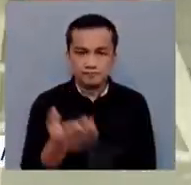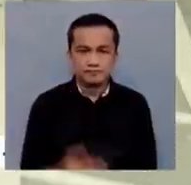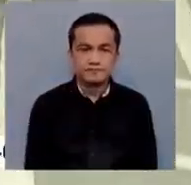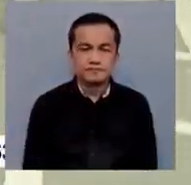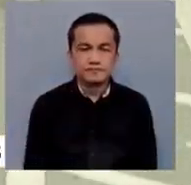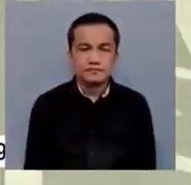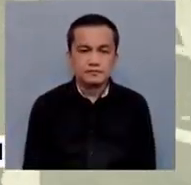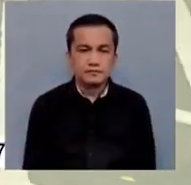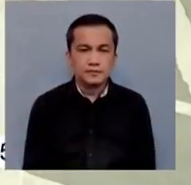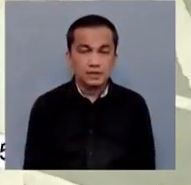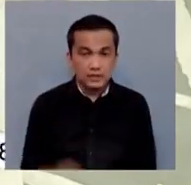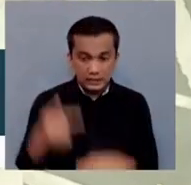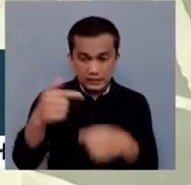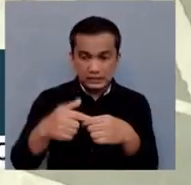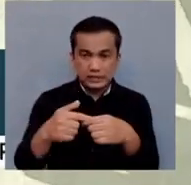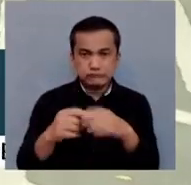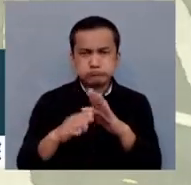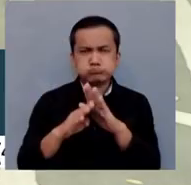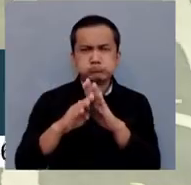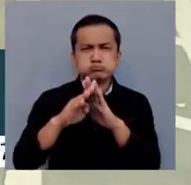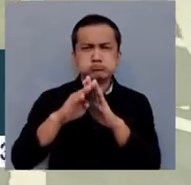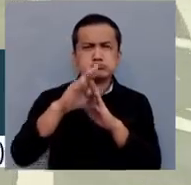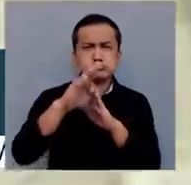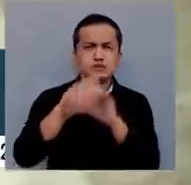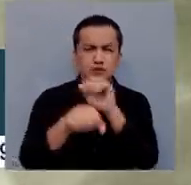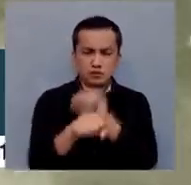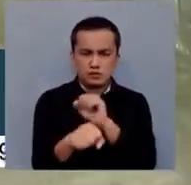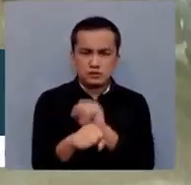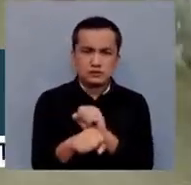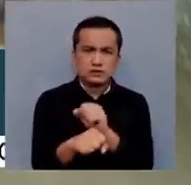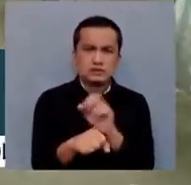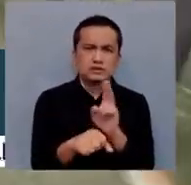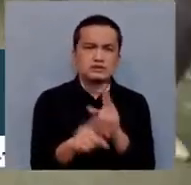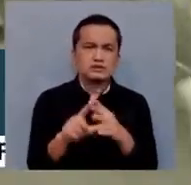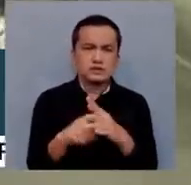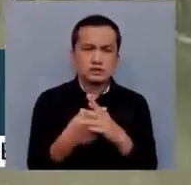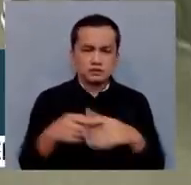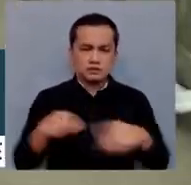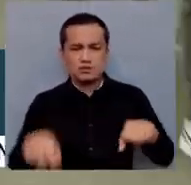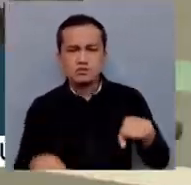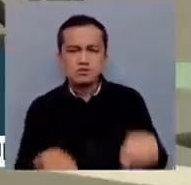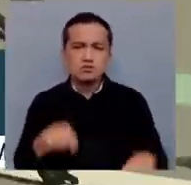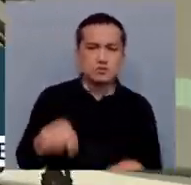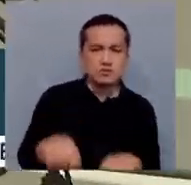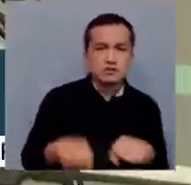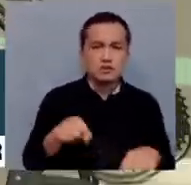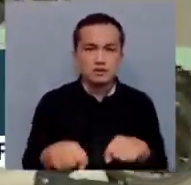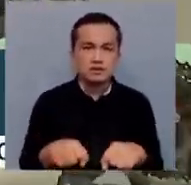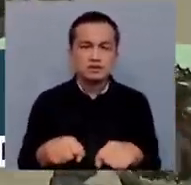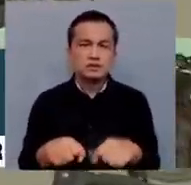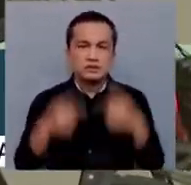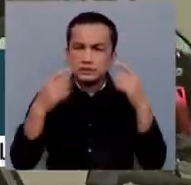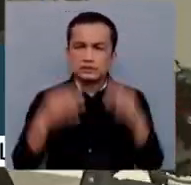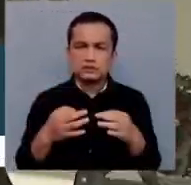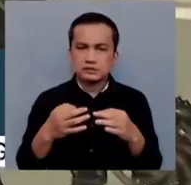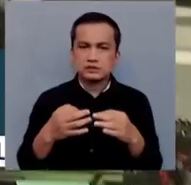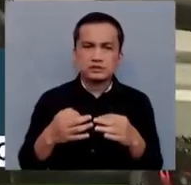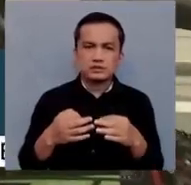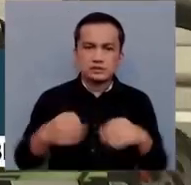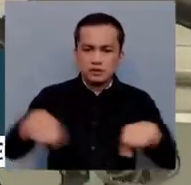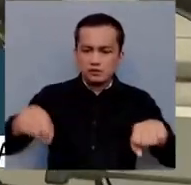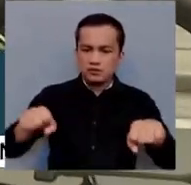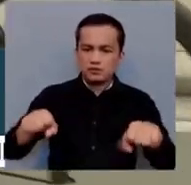As fuel prices rose, worker Janelle has started to use his bicycle and decided to temporarily retire his motorcycle